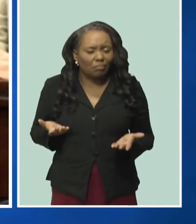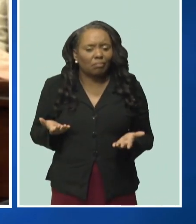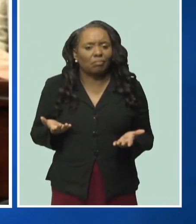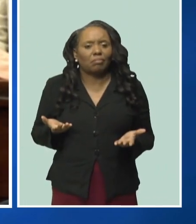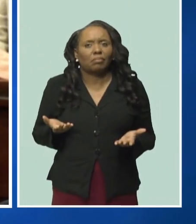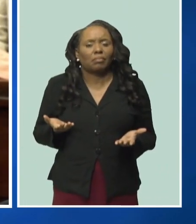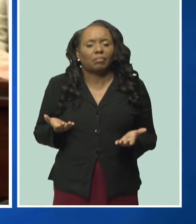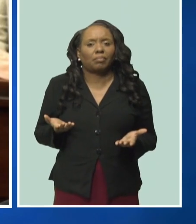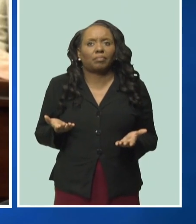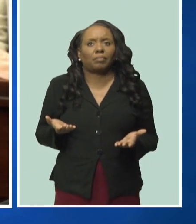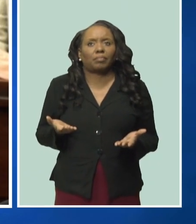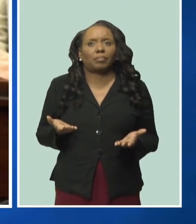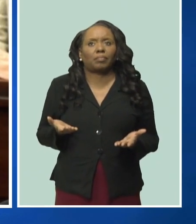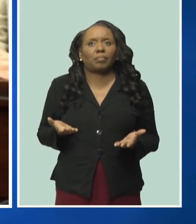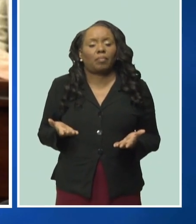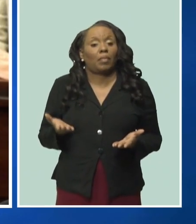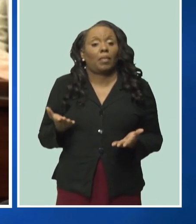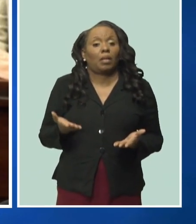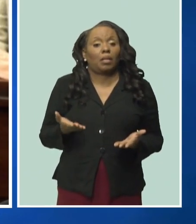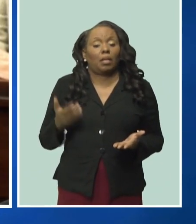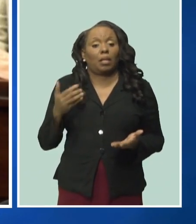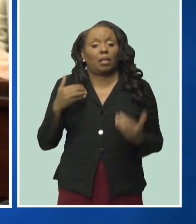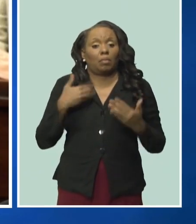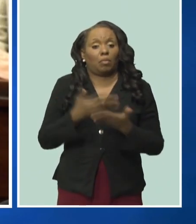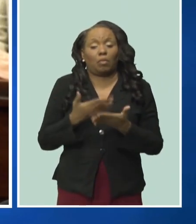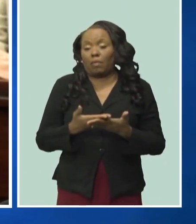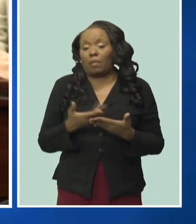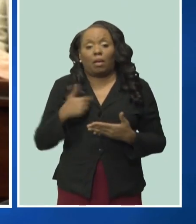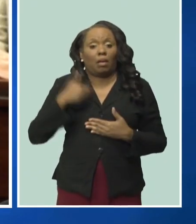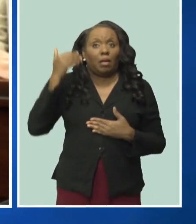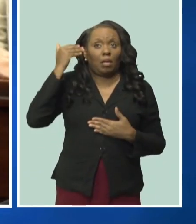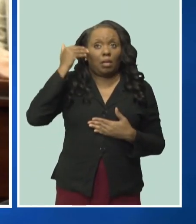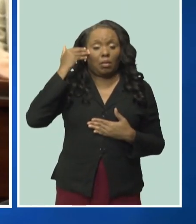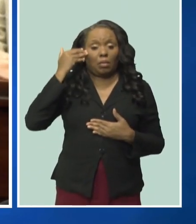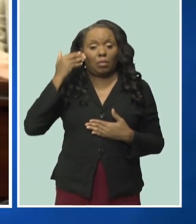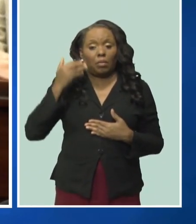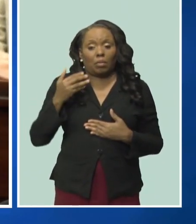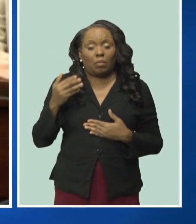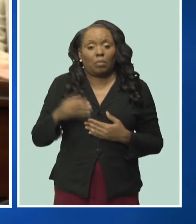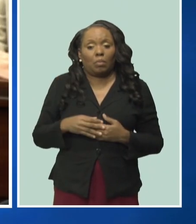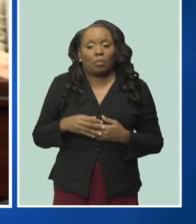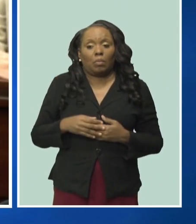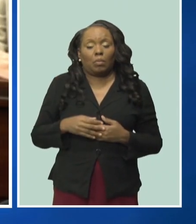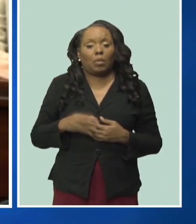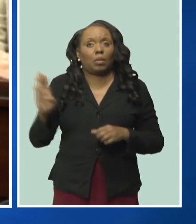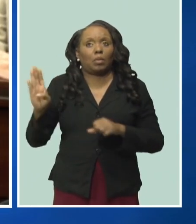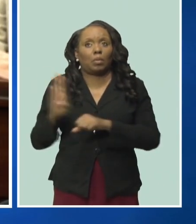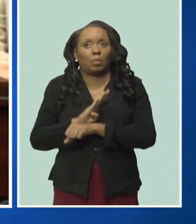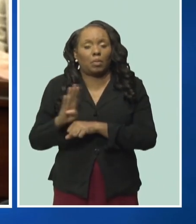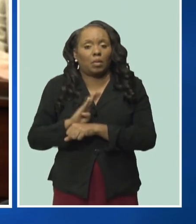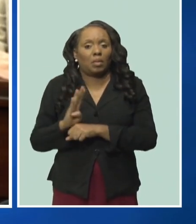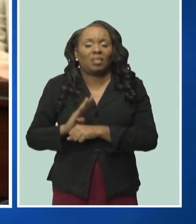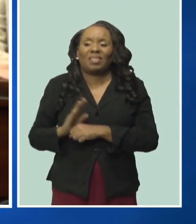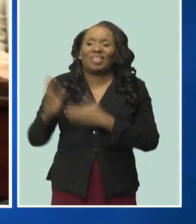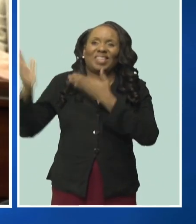as a fact, I have information of an entity that moved its handling charge on a 40-foot